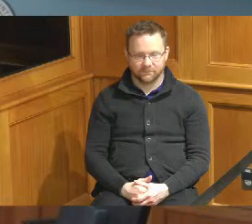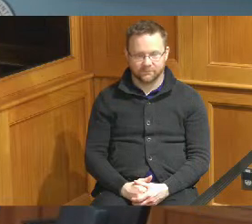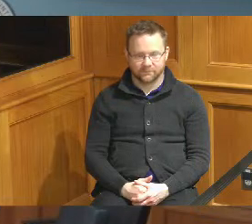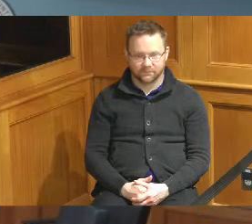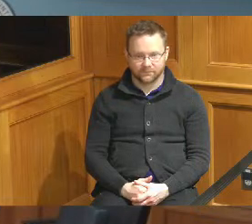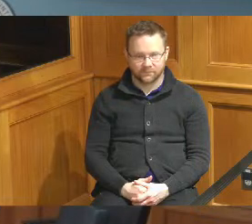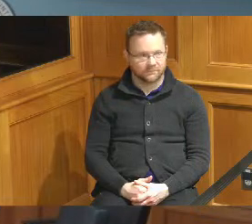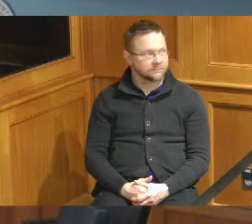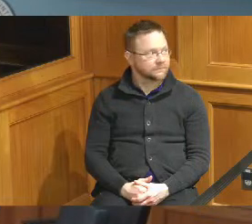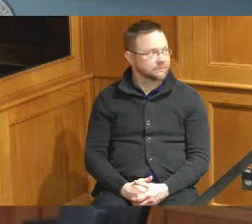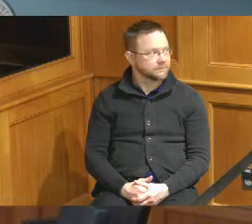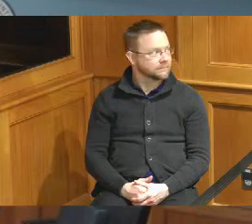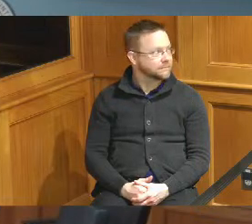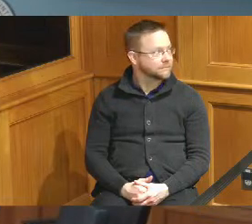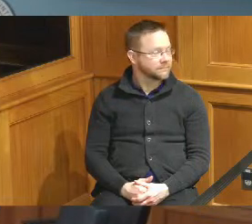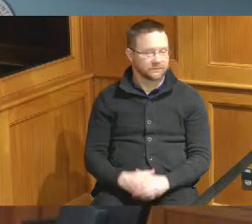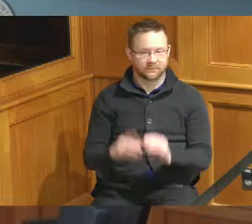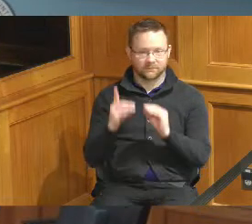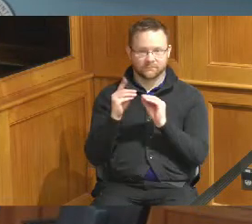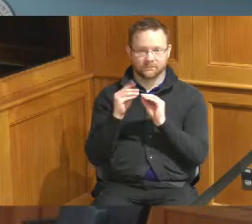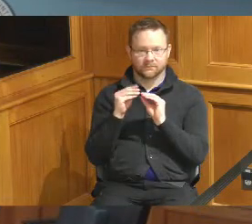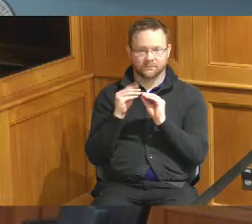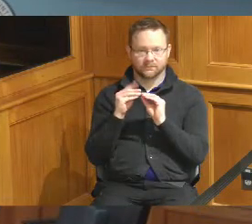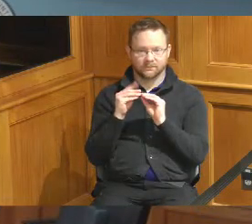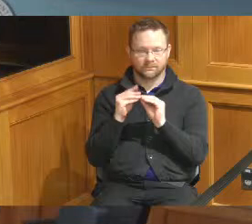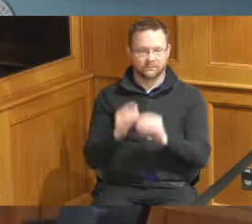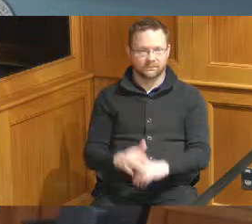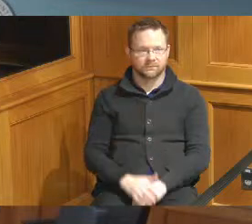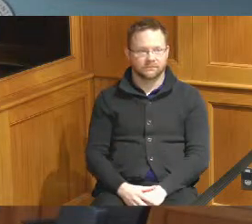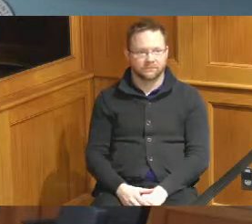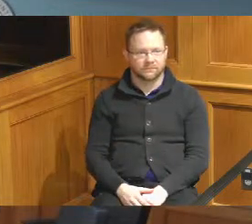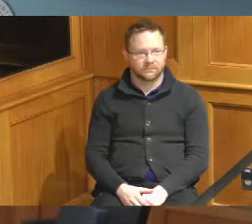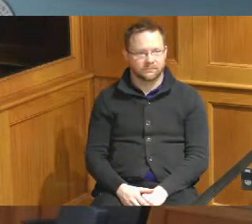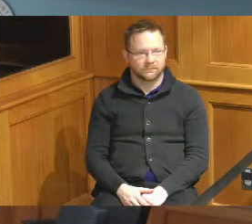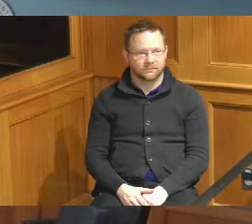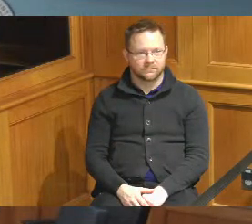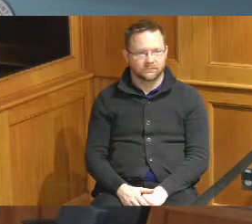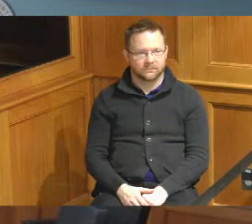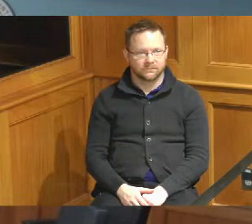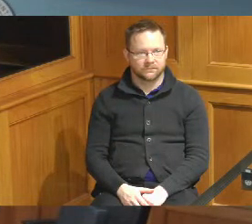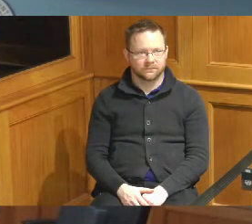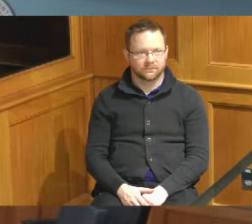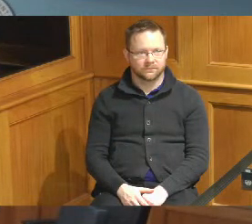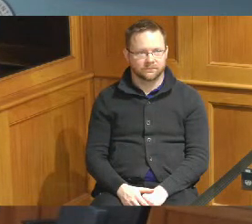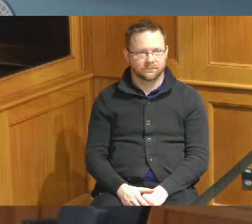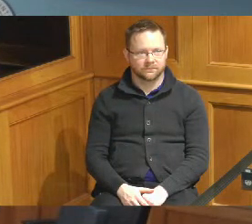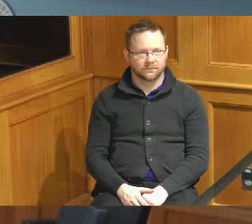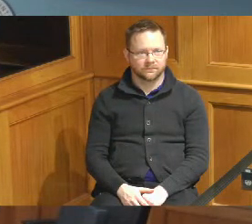One more.